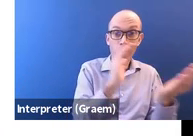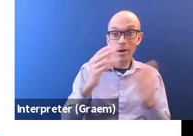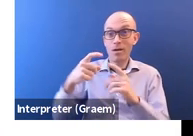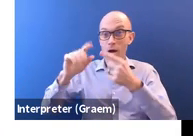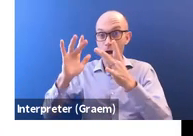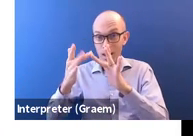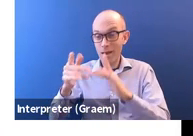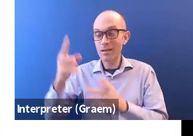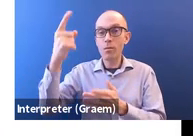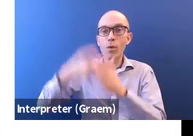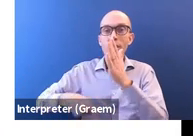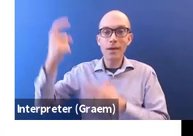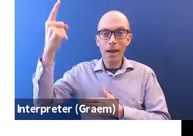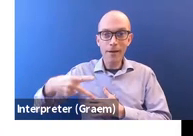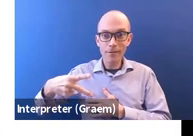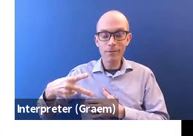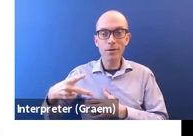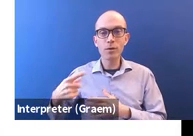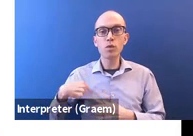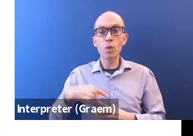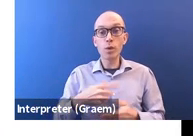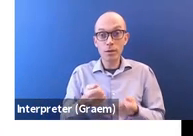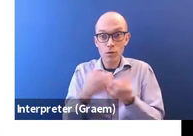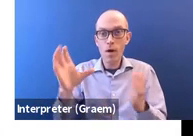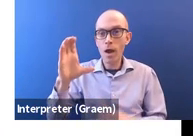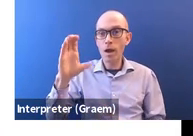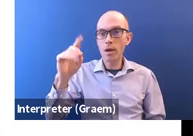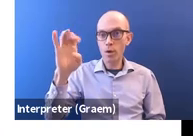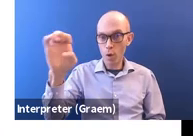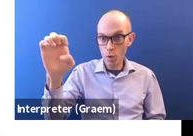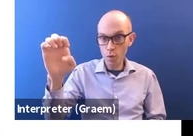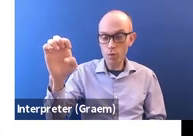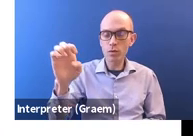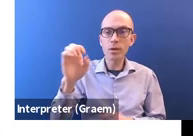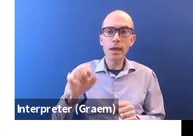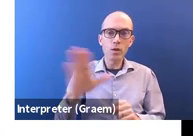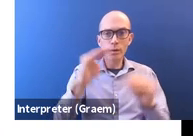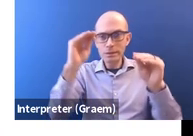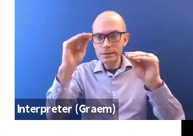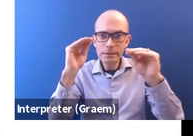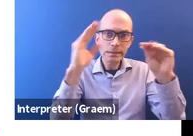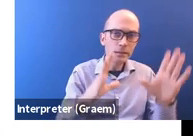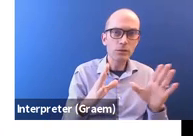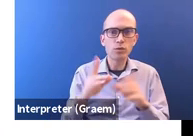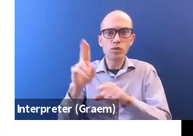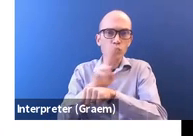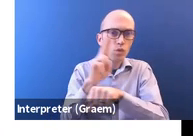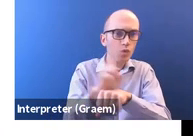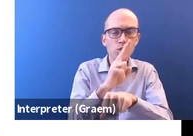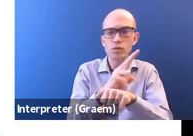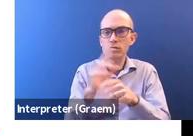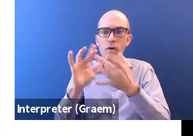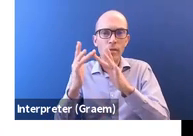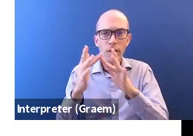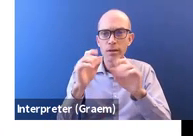and access codes that we provide, your instructors can use interactively too. So it gives more options for homework and other assignments too. So